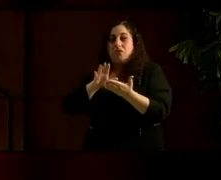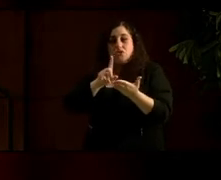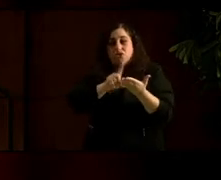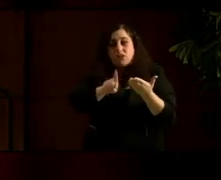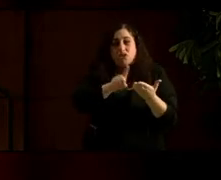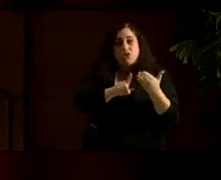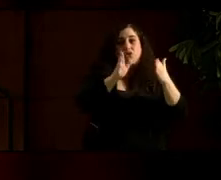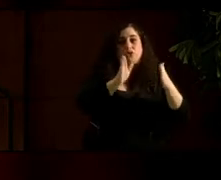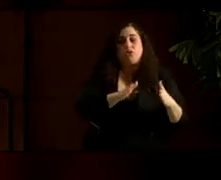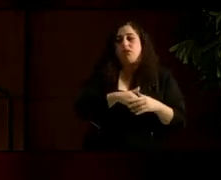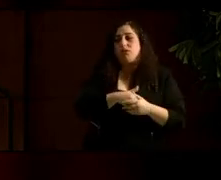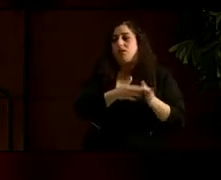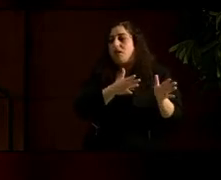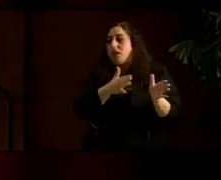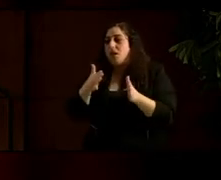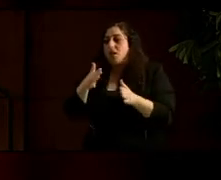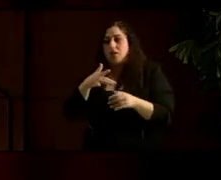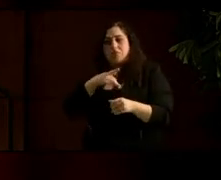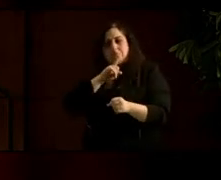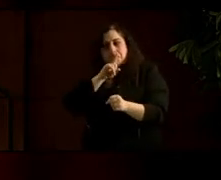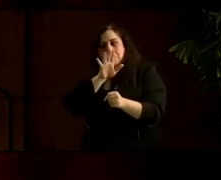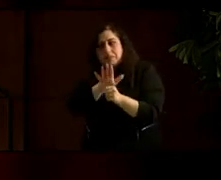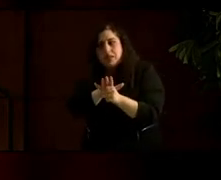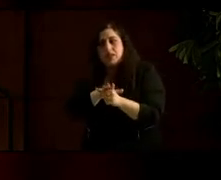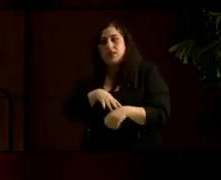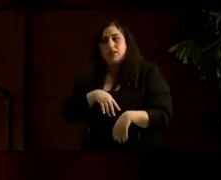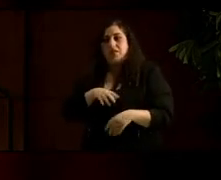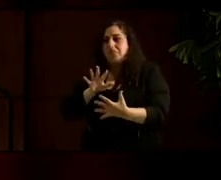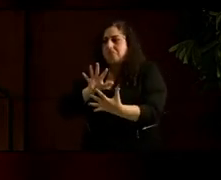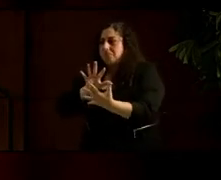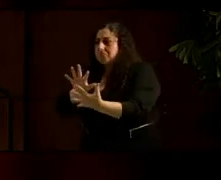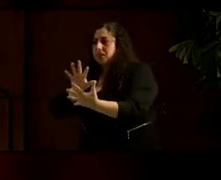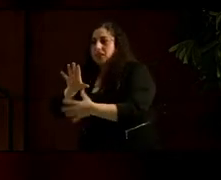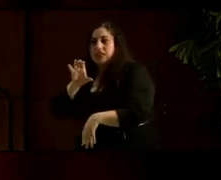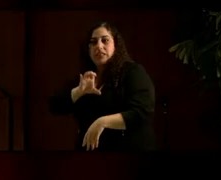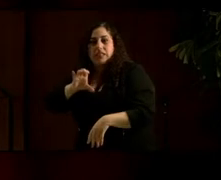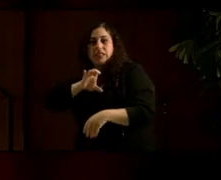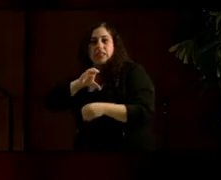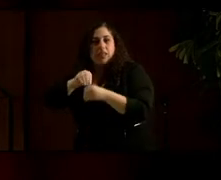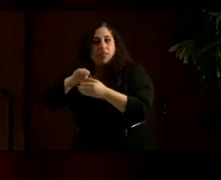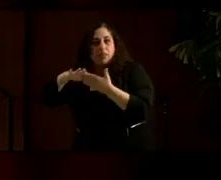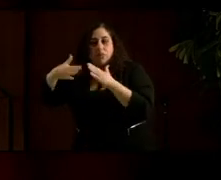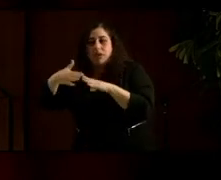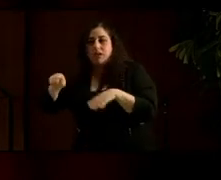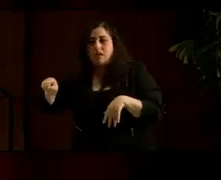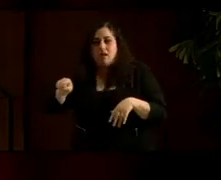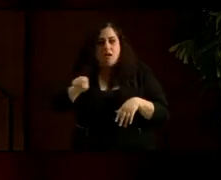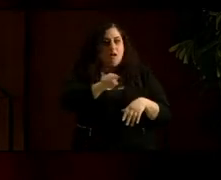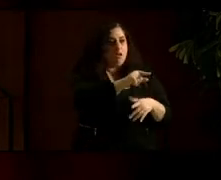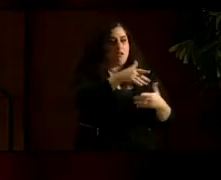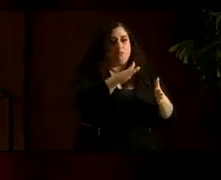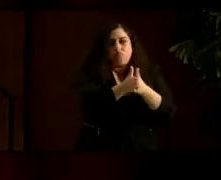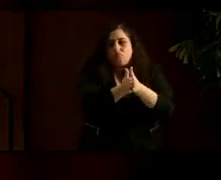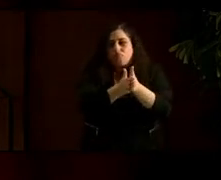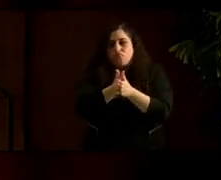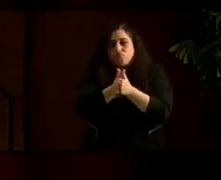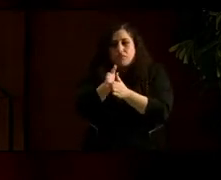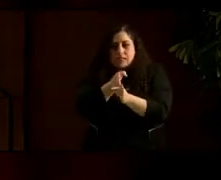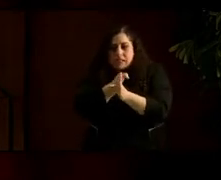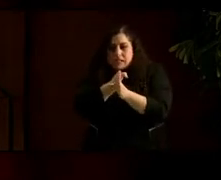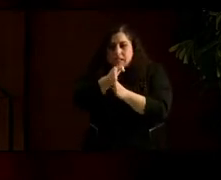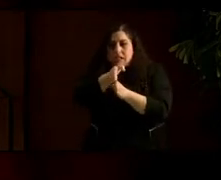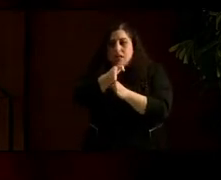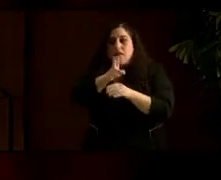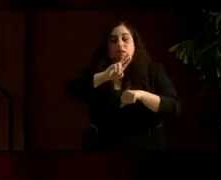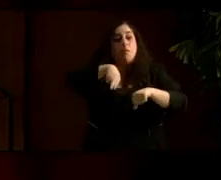committed and engaged citizens of our university community, passionate leaders of their scholarly disciplines, both nationally and